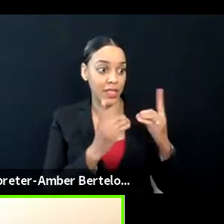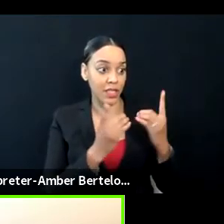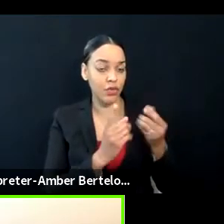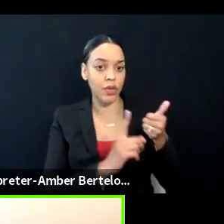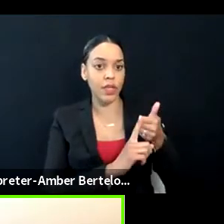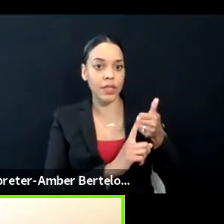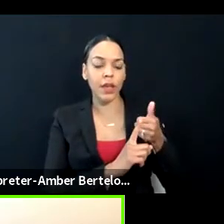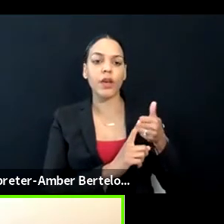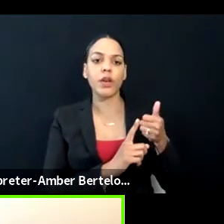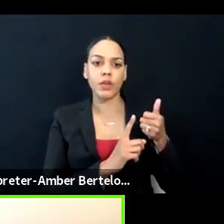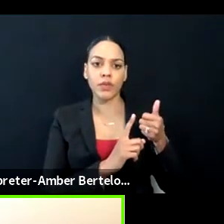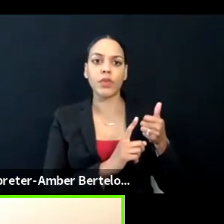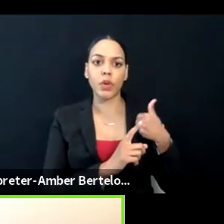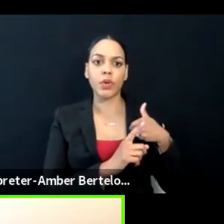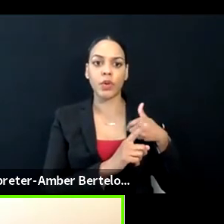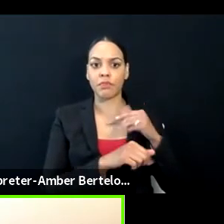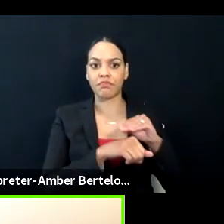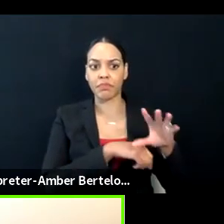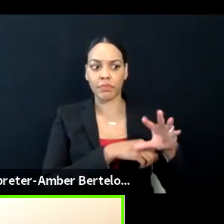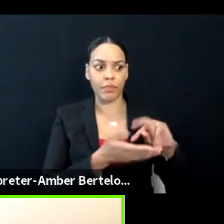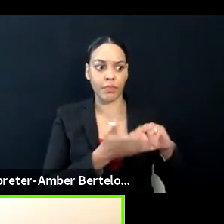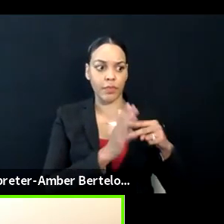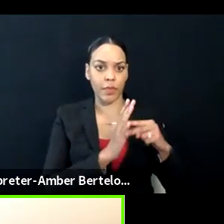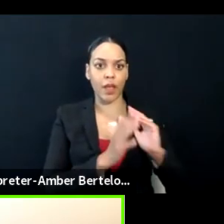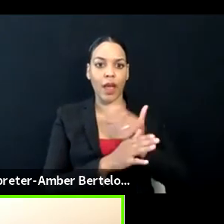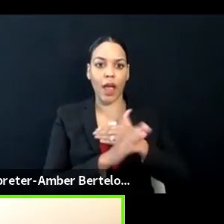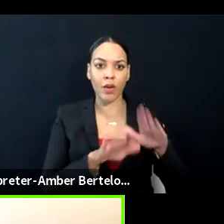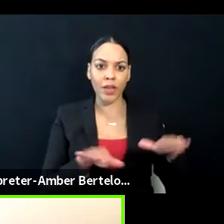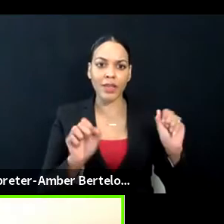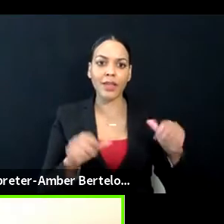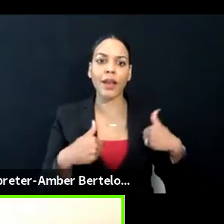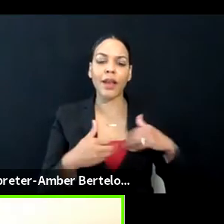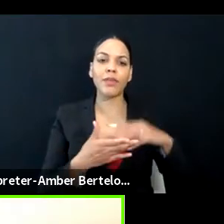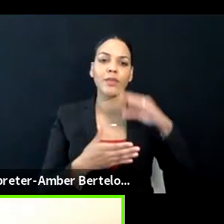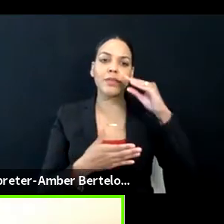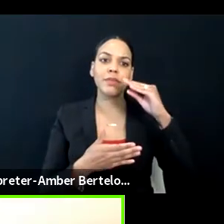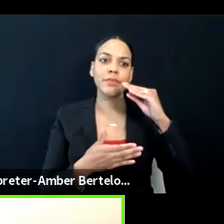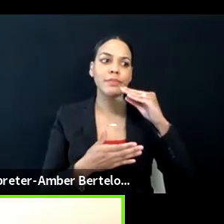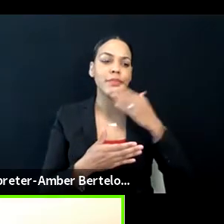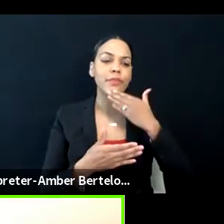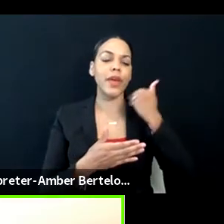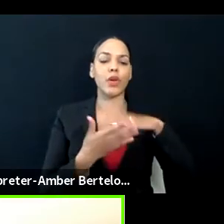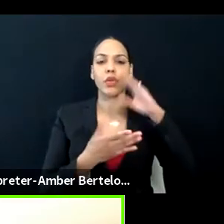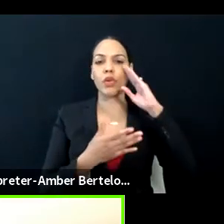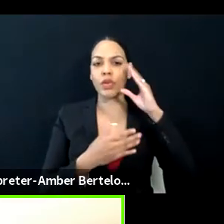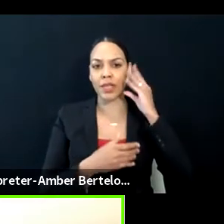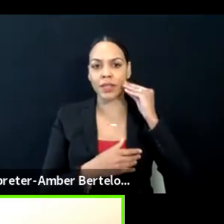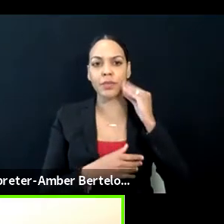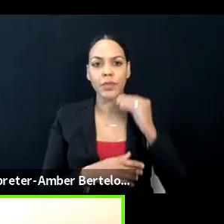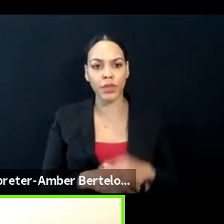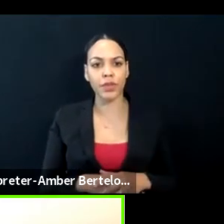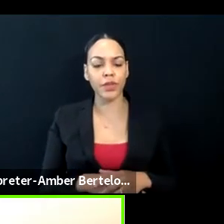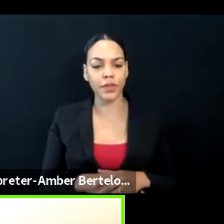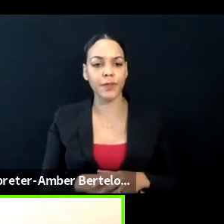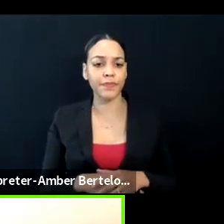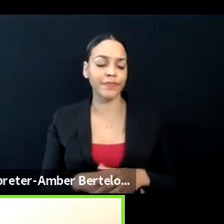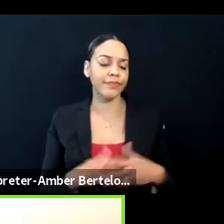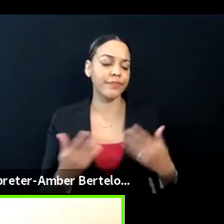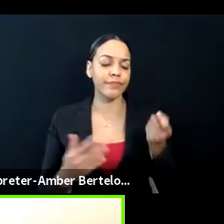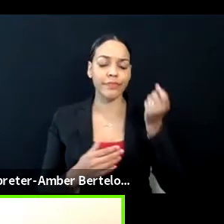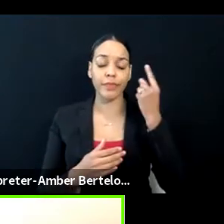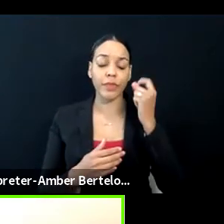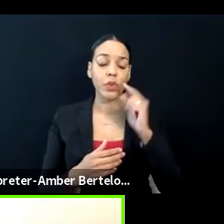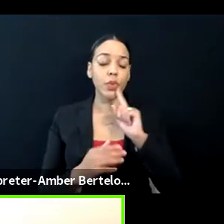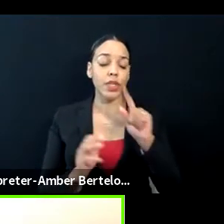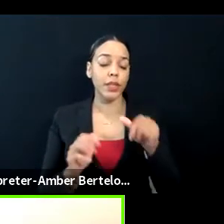that our kids will actually be able to have a better learning experience. But it's really challenging